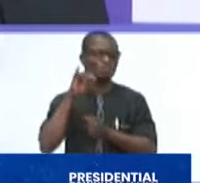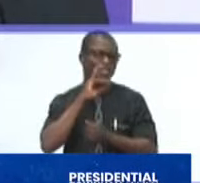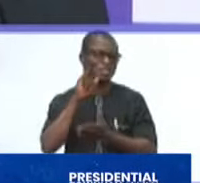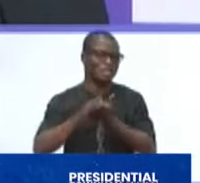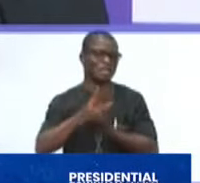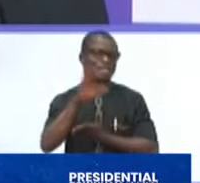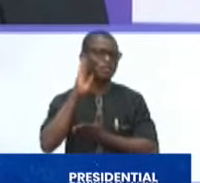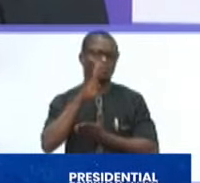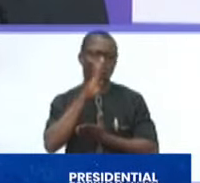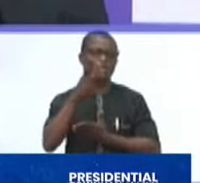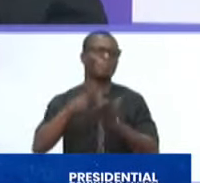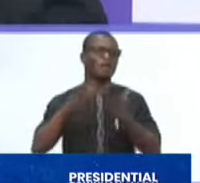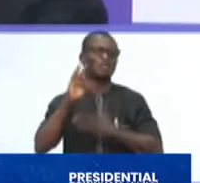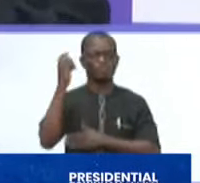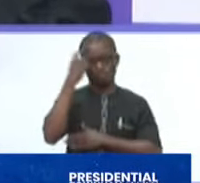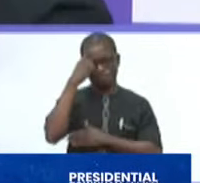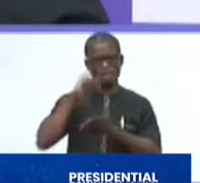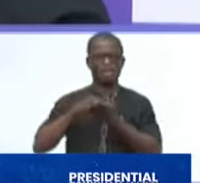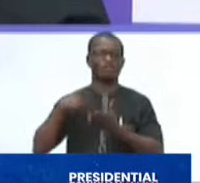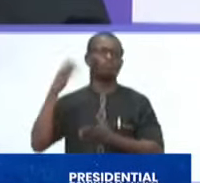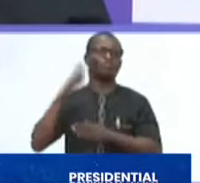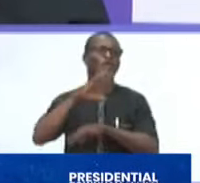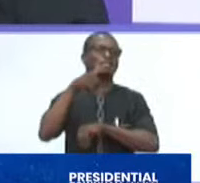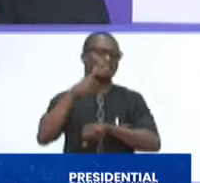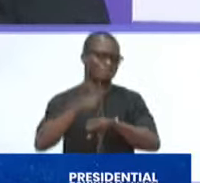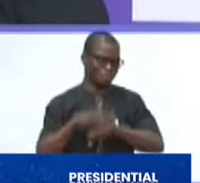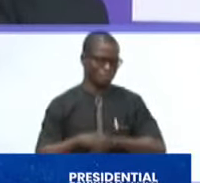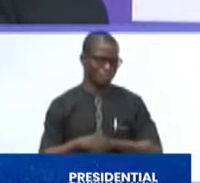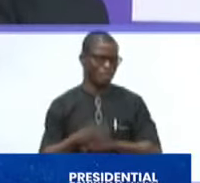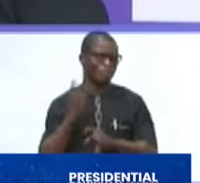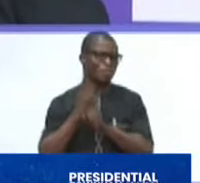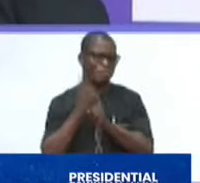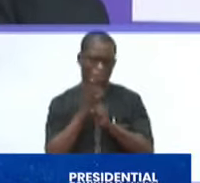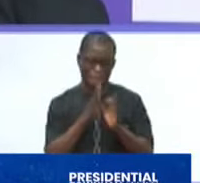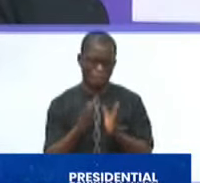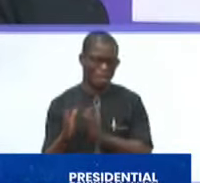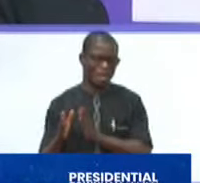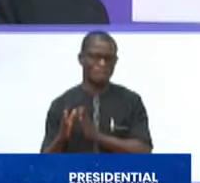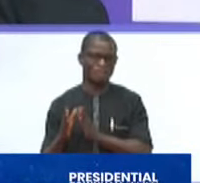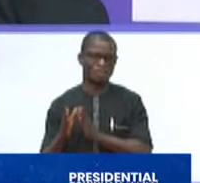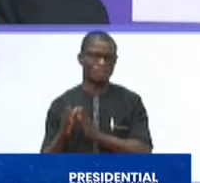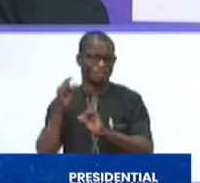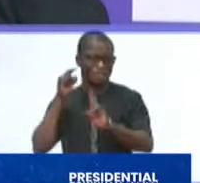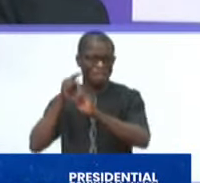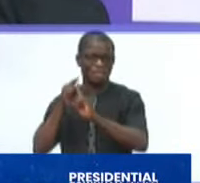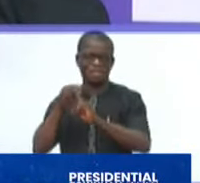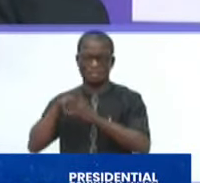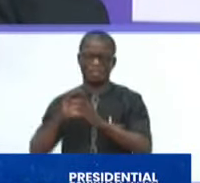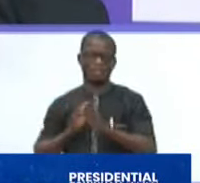of the government we are going to form. A critical plank of our government will be youth and women.